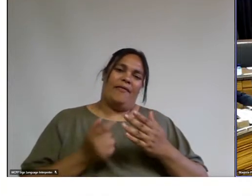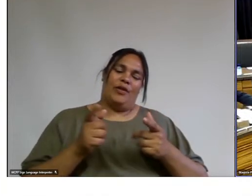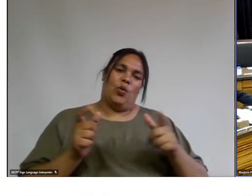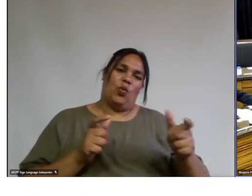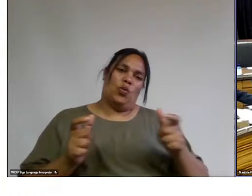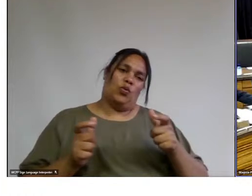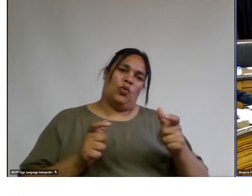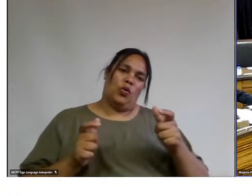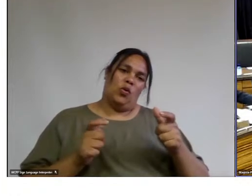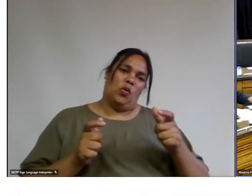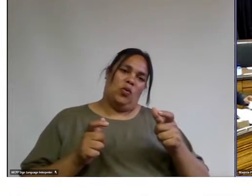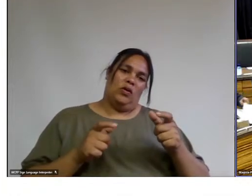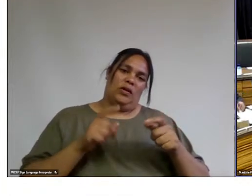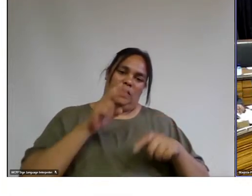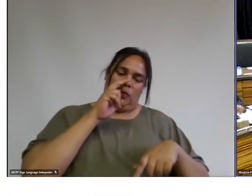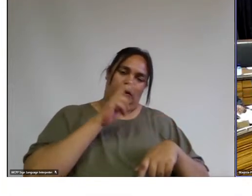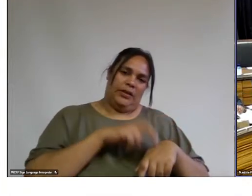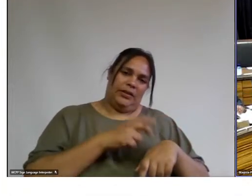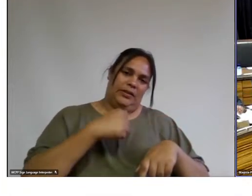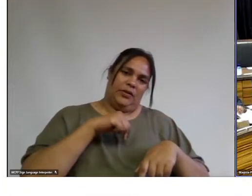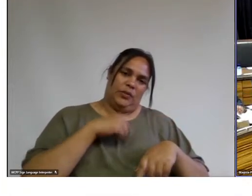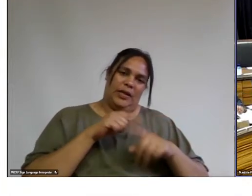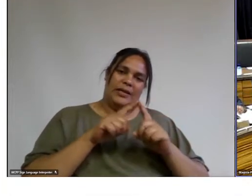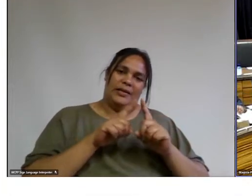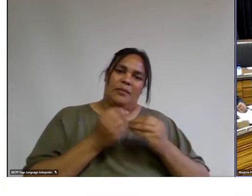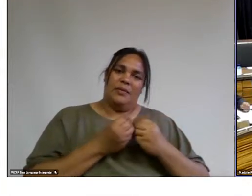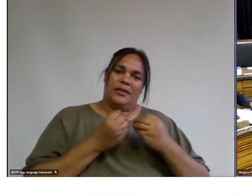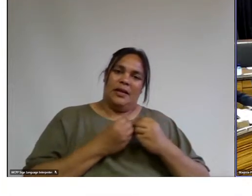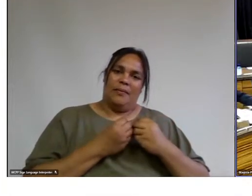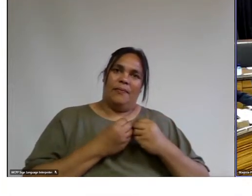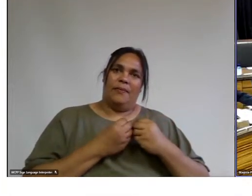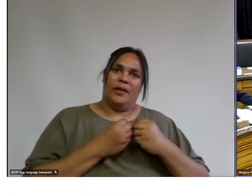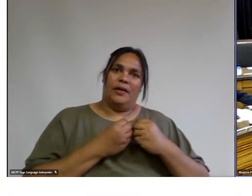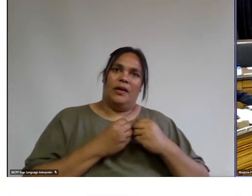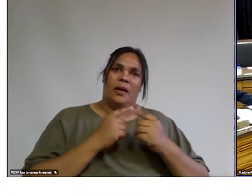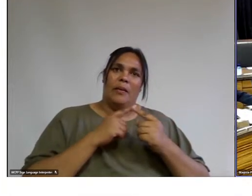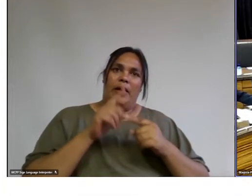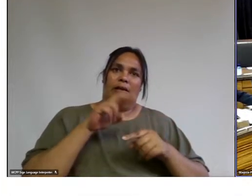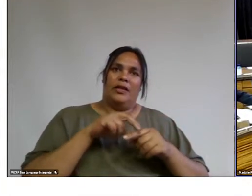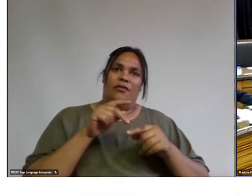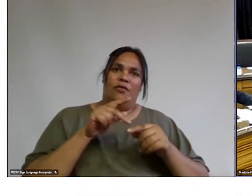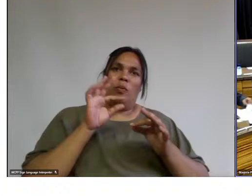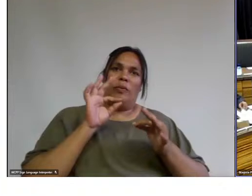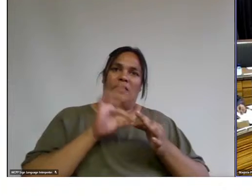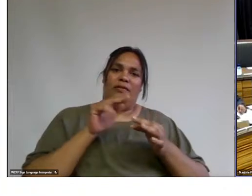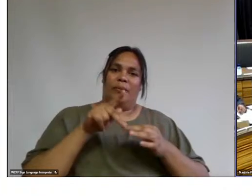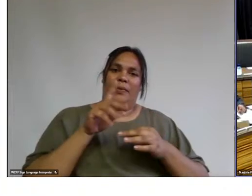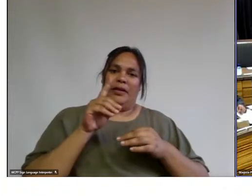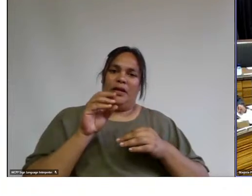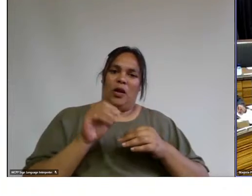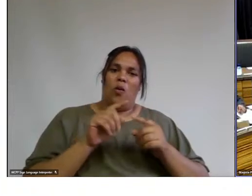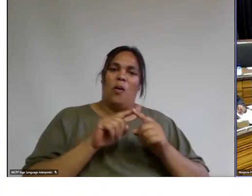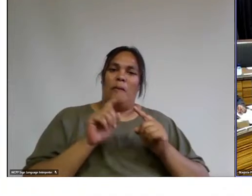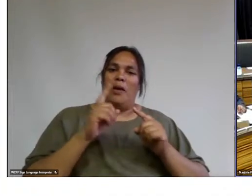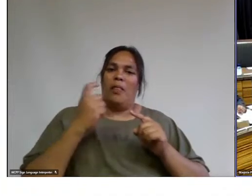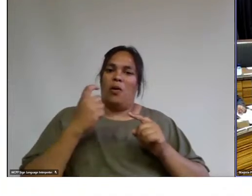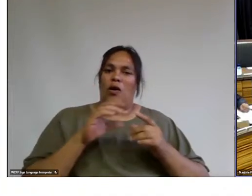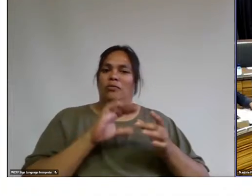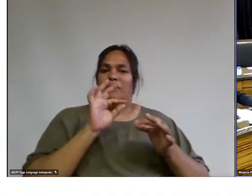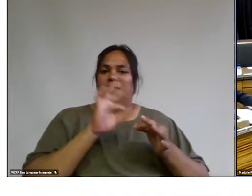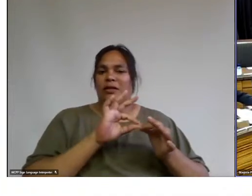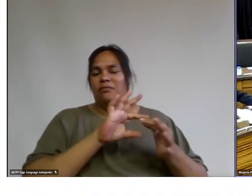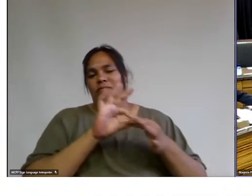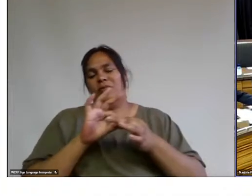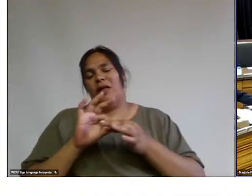control that we require. I do not want to get into the detail of the specific PDO, but I think the specific one was in relation to